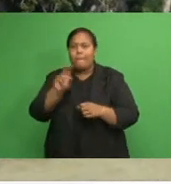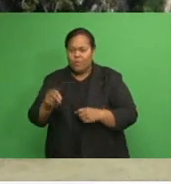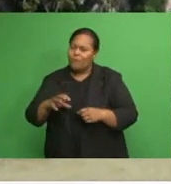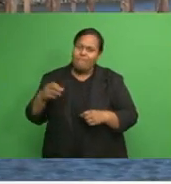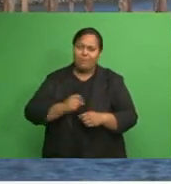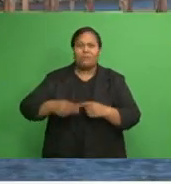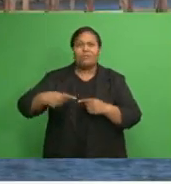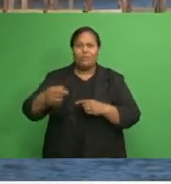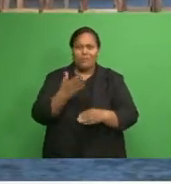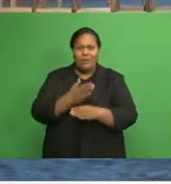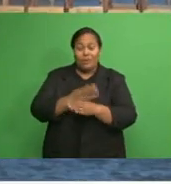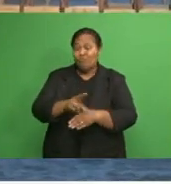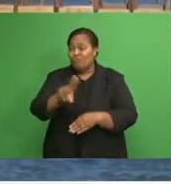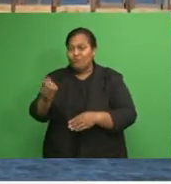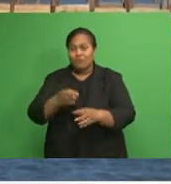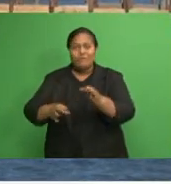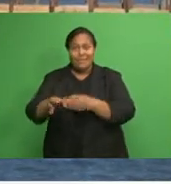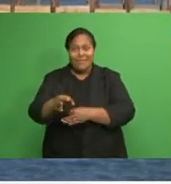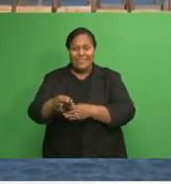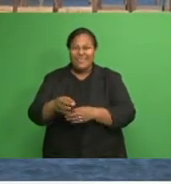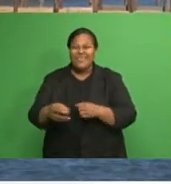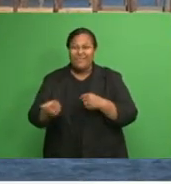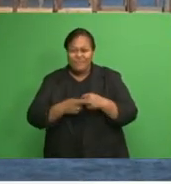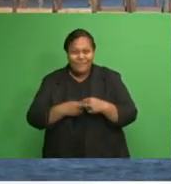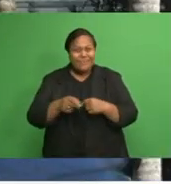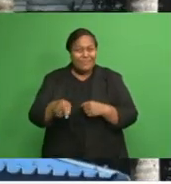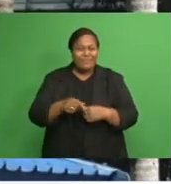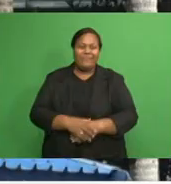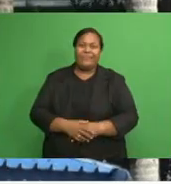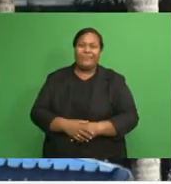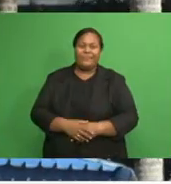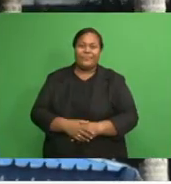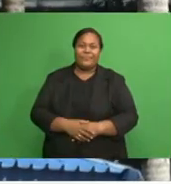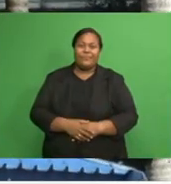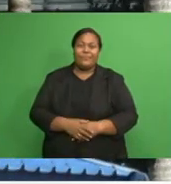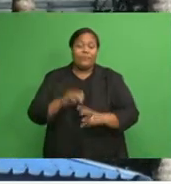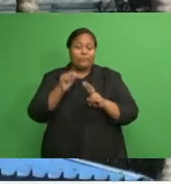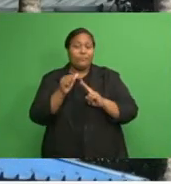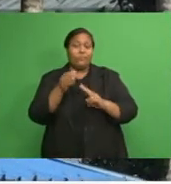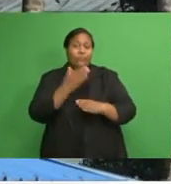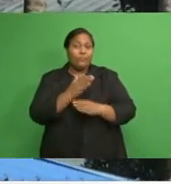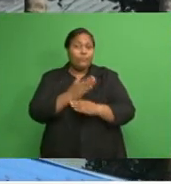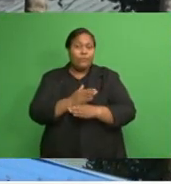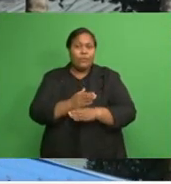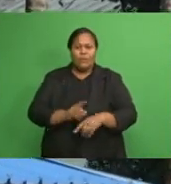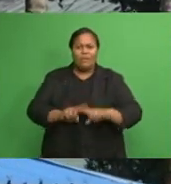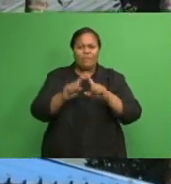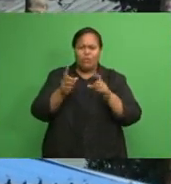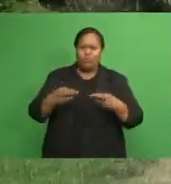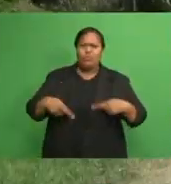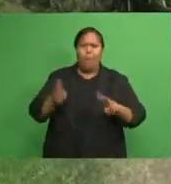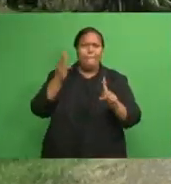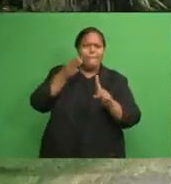continue because we need to get those bridges changed. There is also work on some major highway upgrades, the